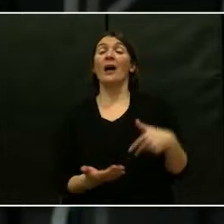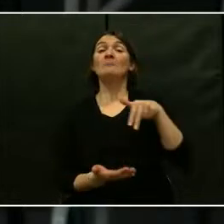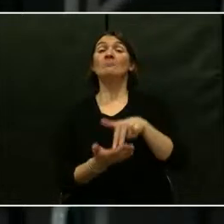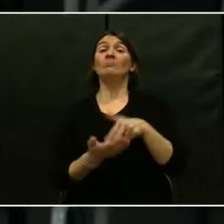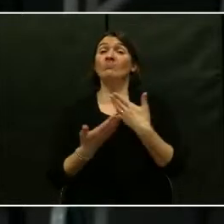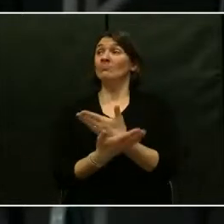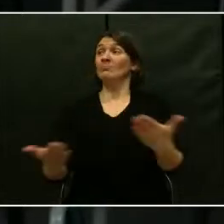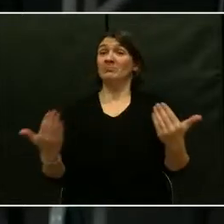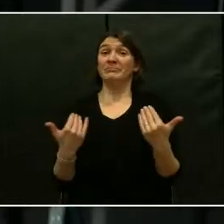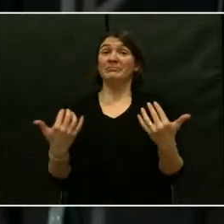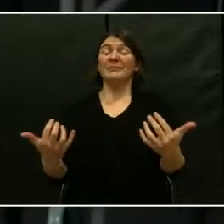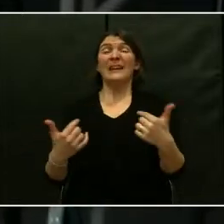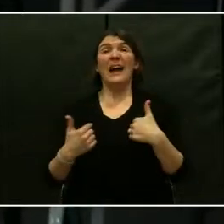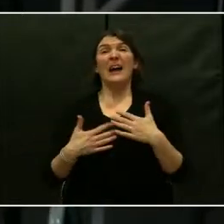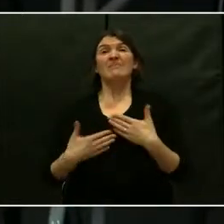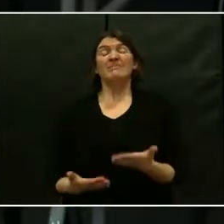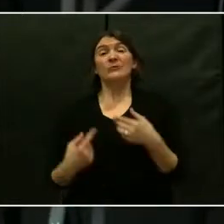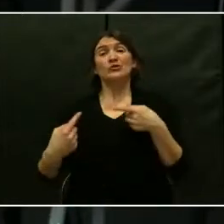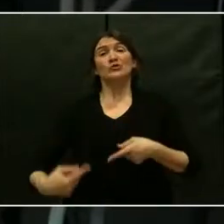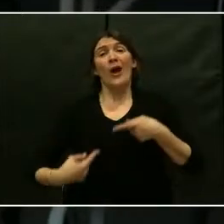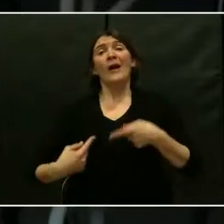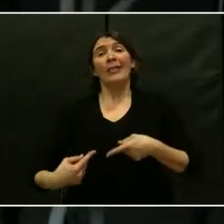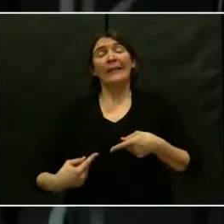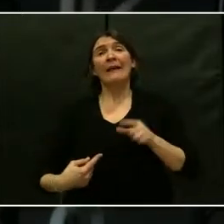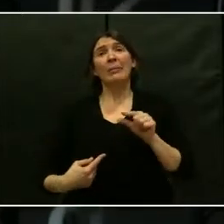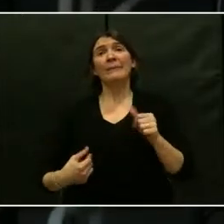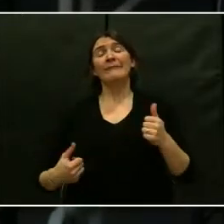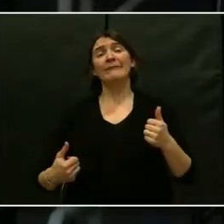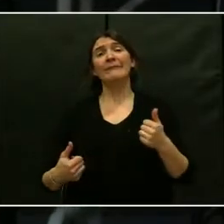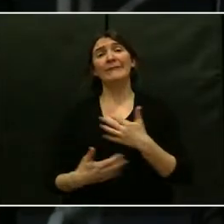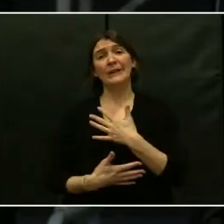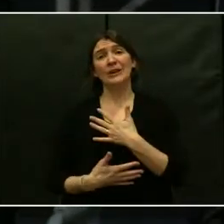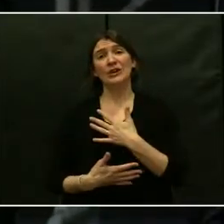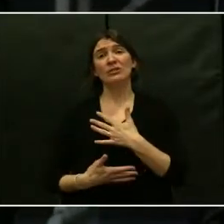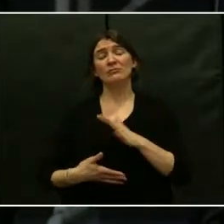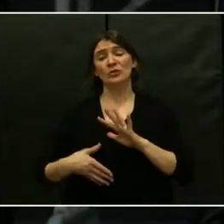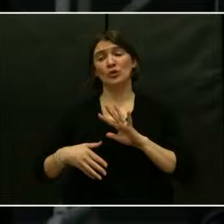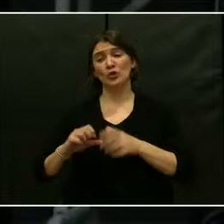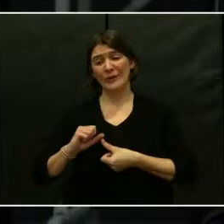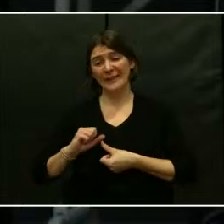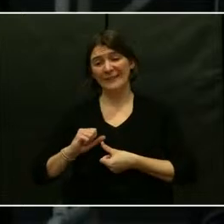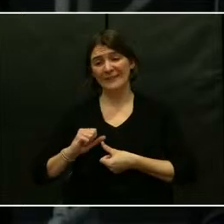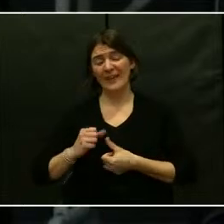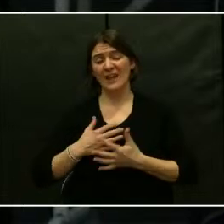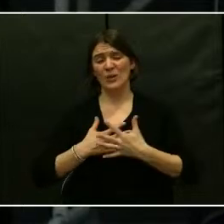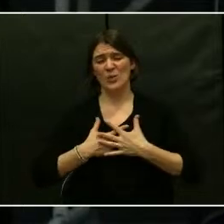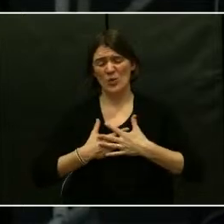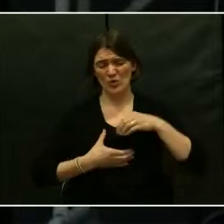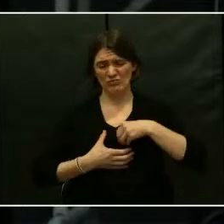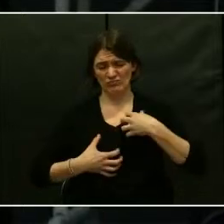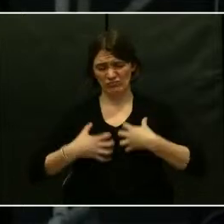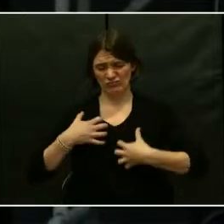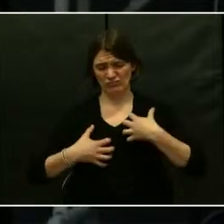today struggling with fear grief and inner